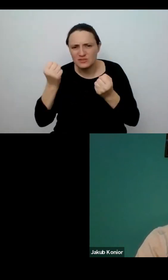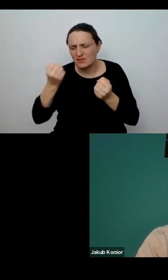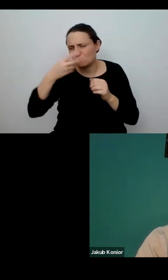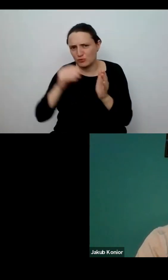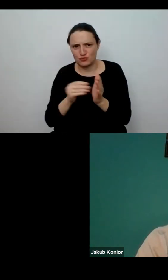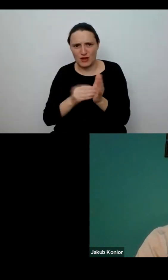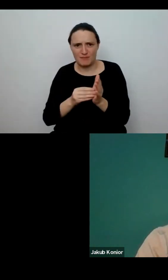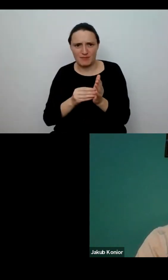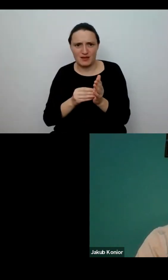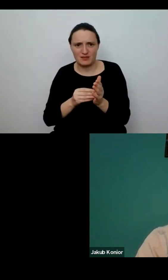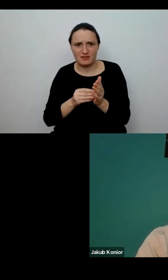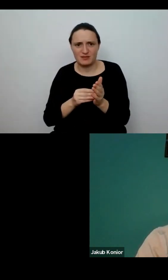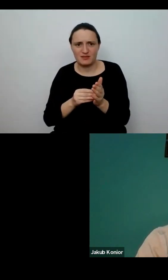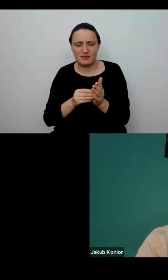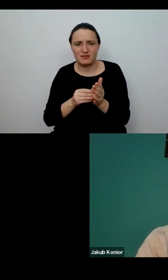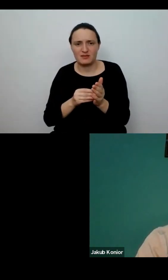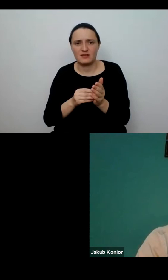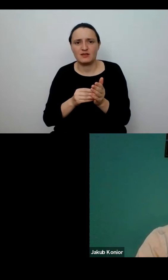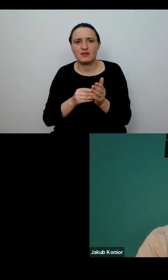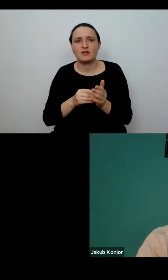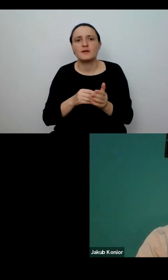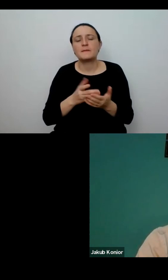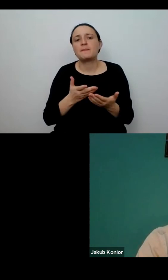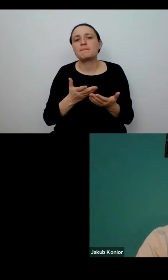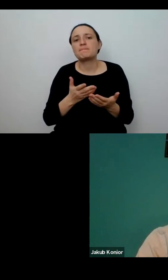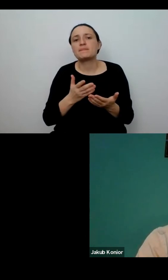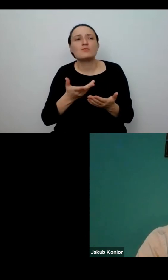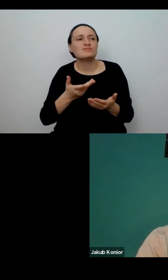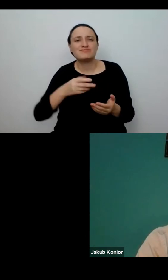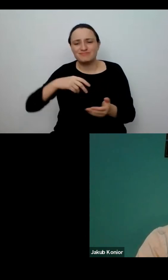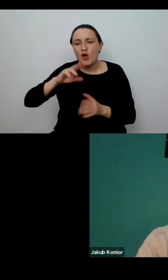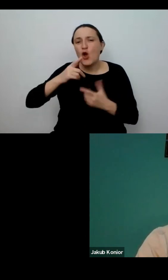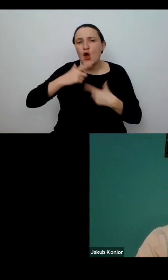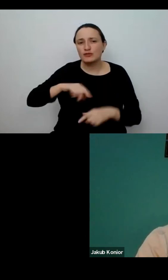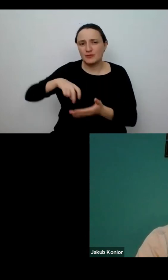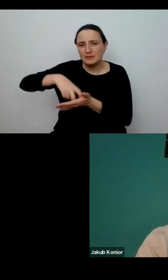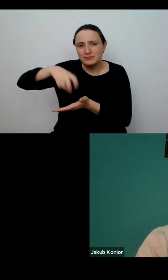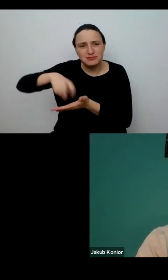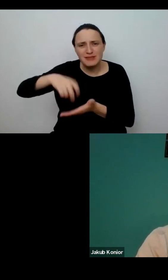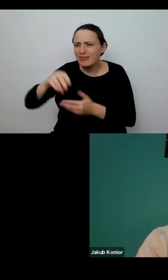to see, they only need like half a lux or